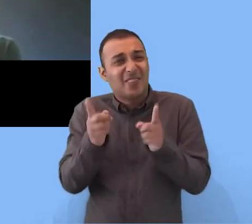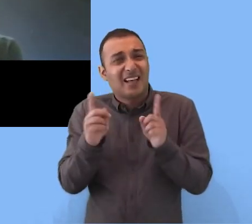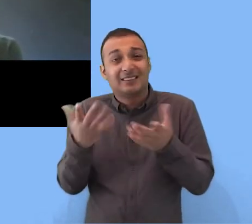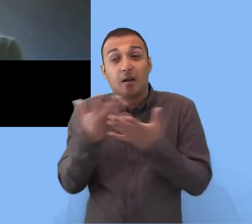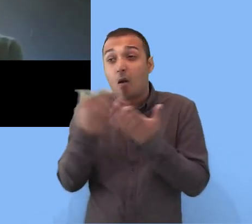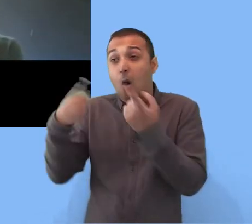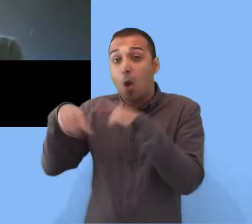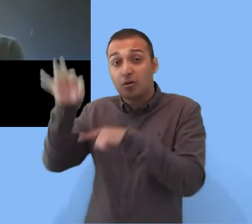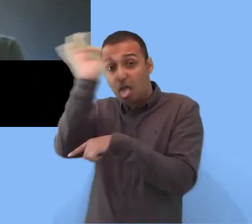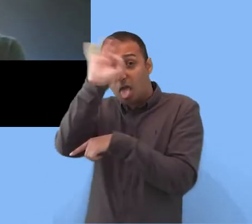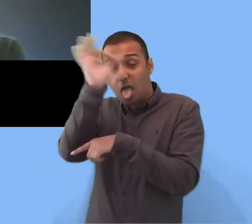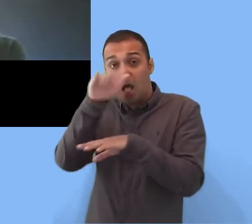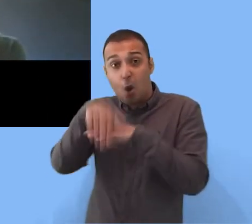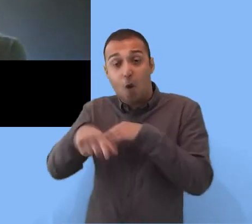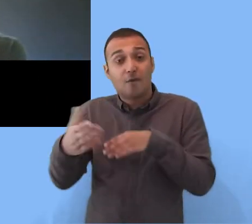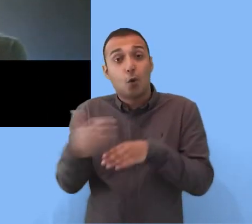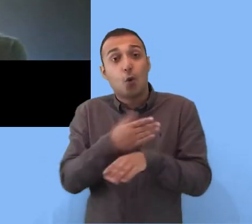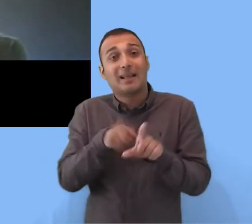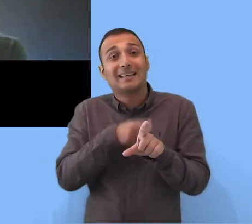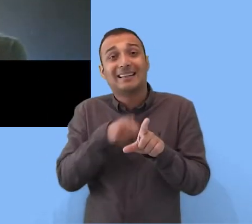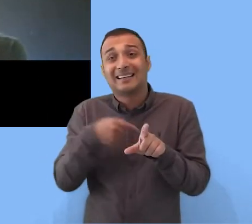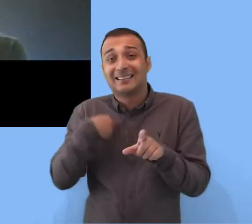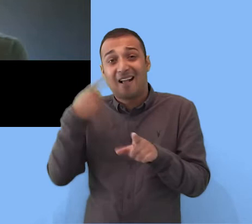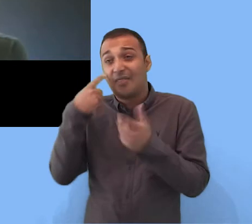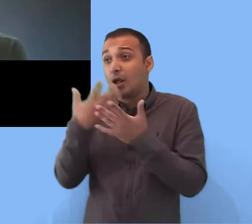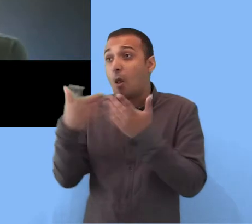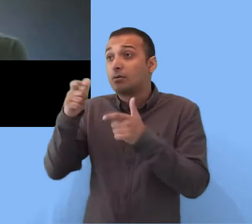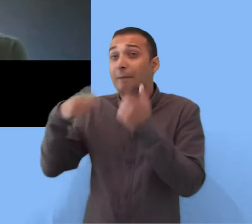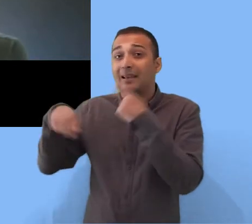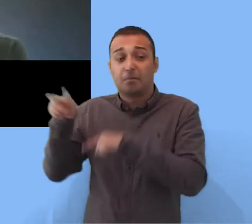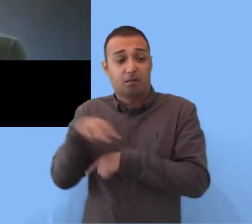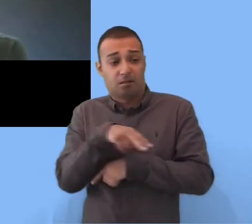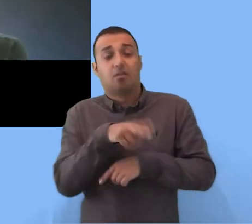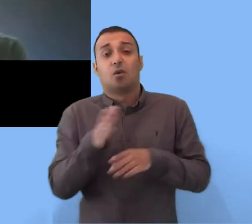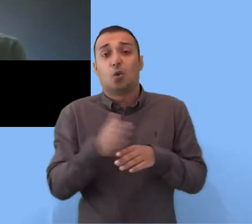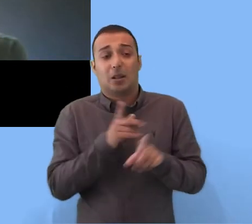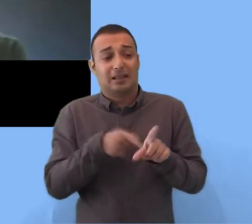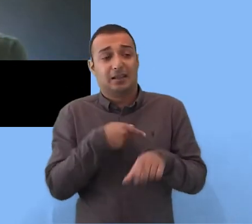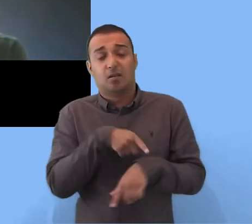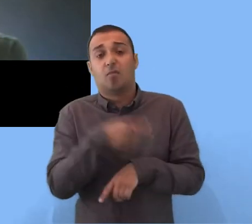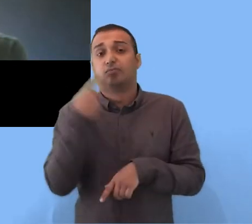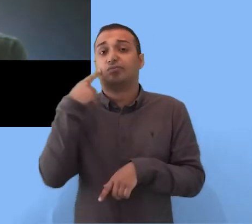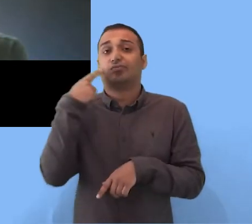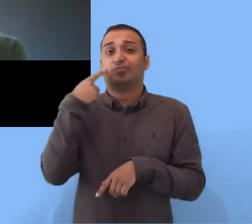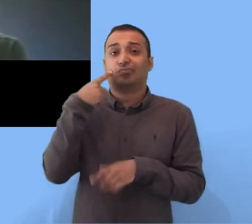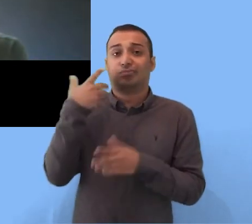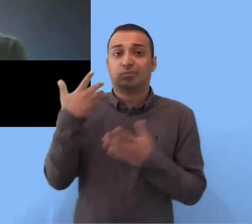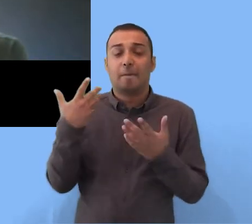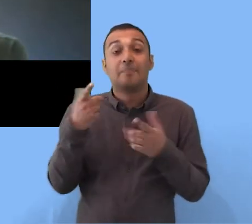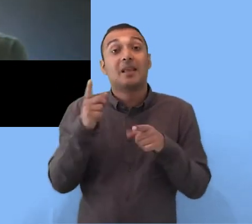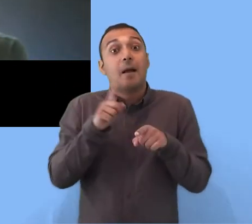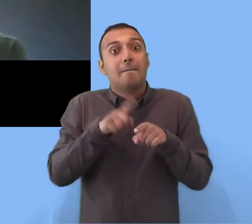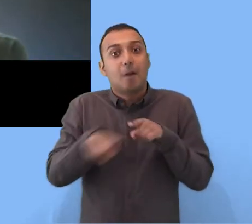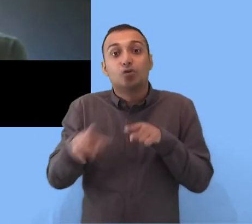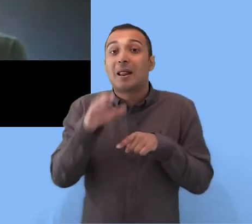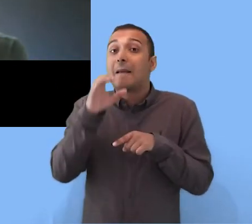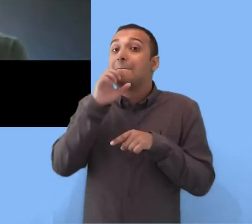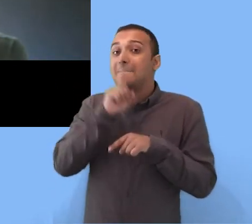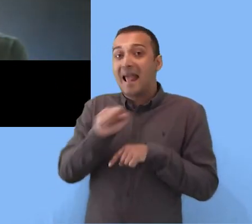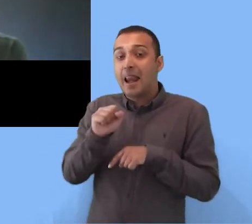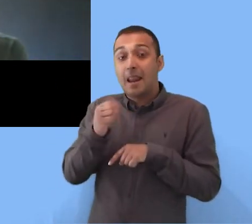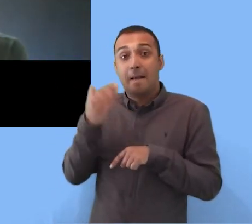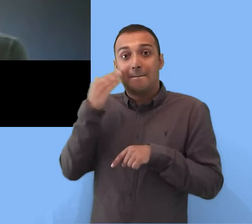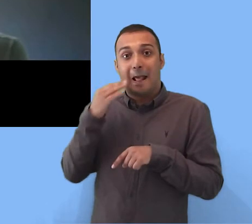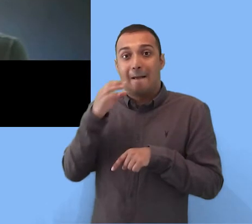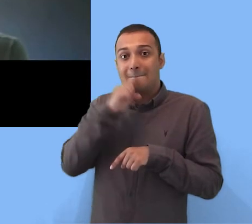man, we don't get looked upon highly. And when men look at it, you know, especially providers,